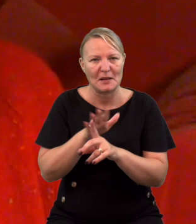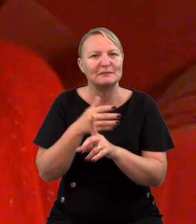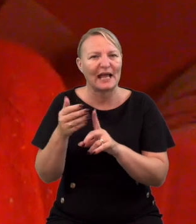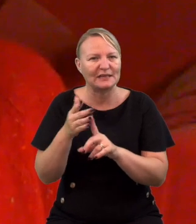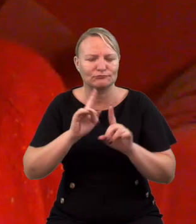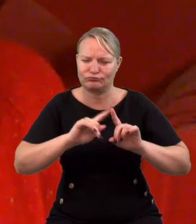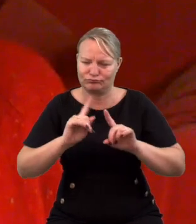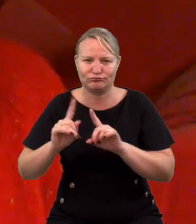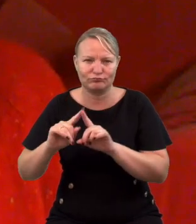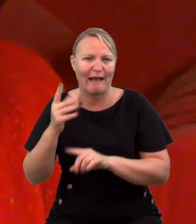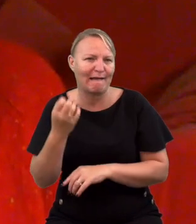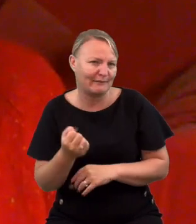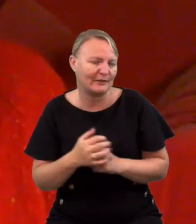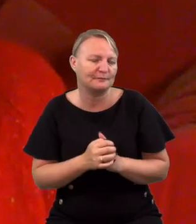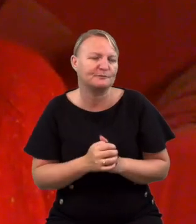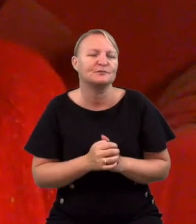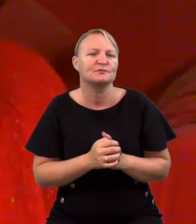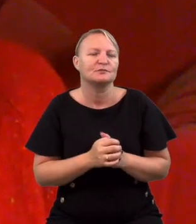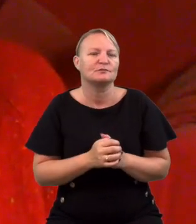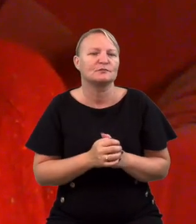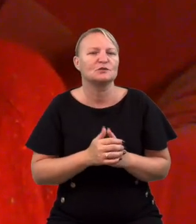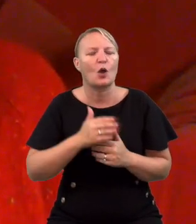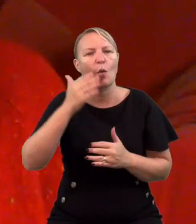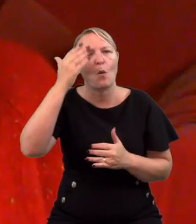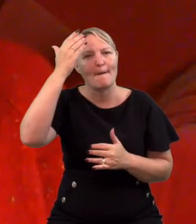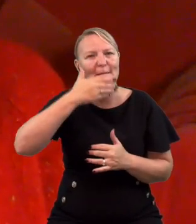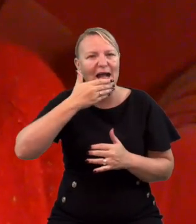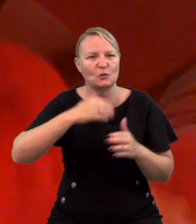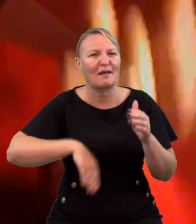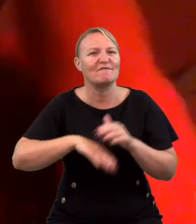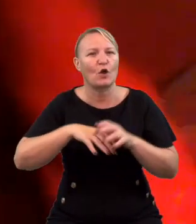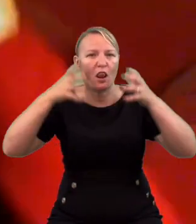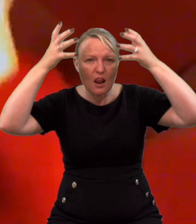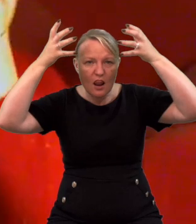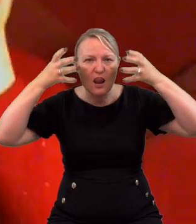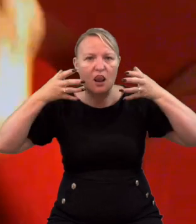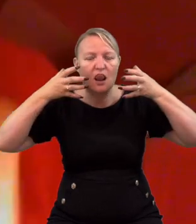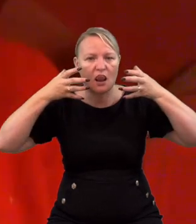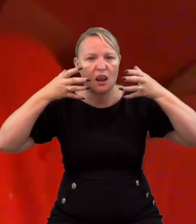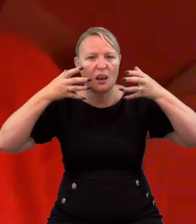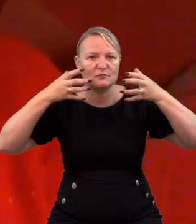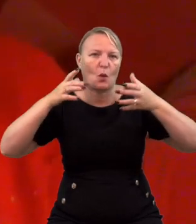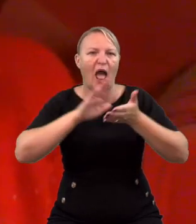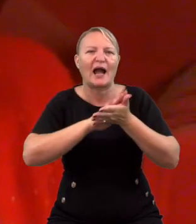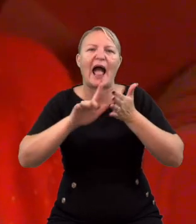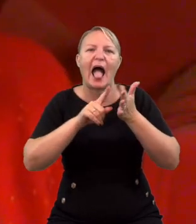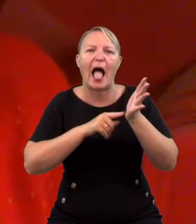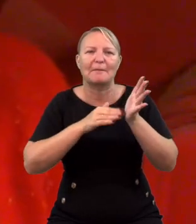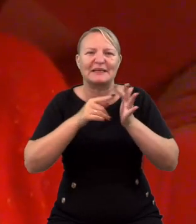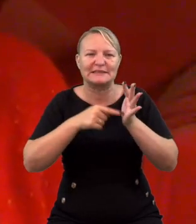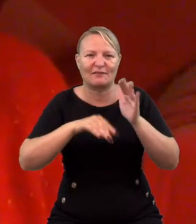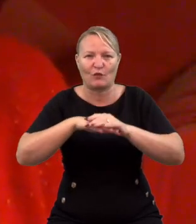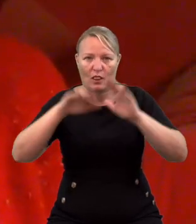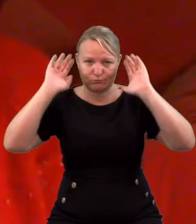ways. The masks are full head we would call them